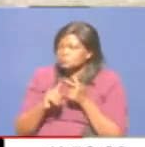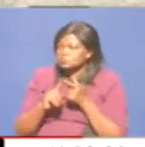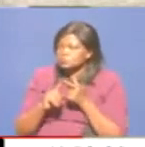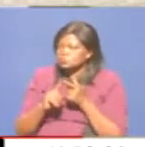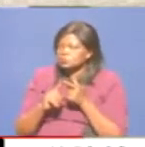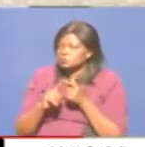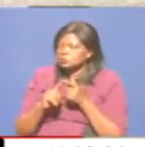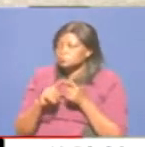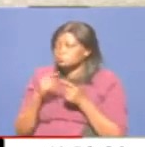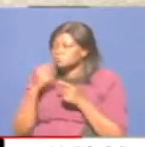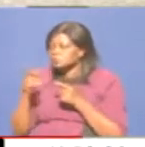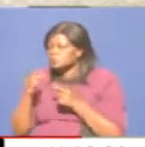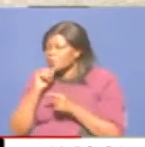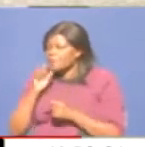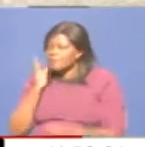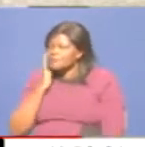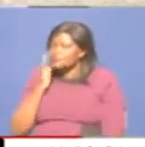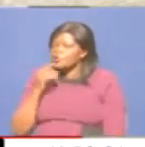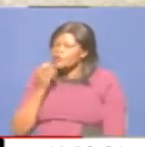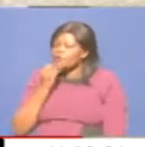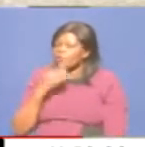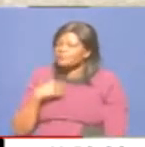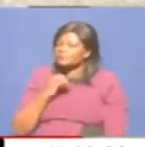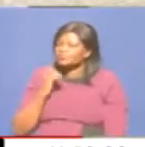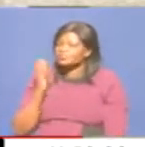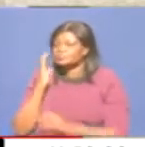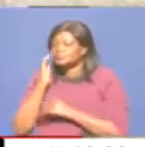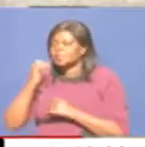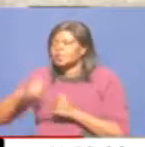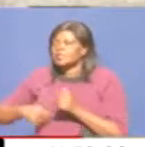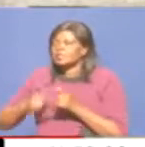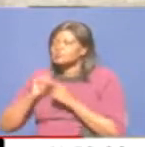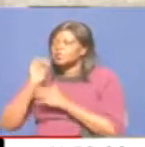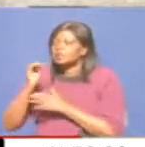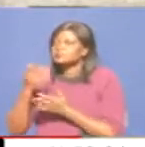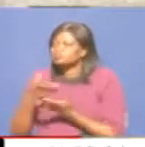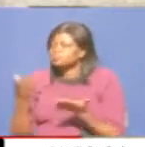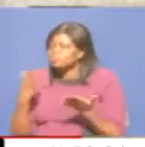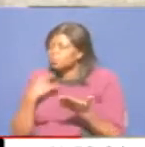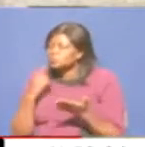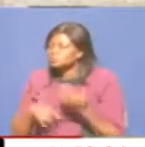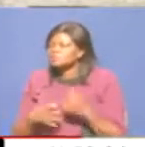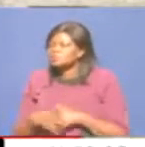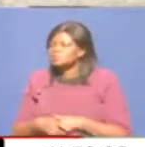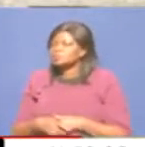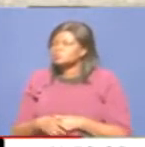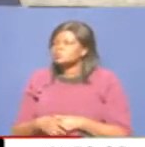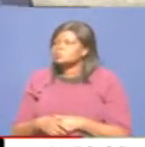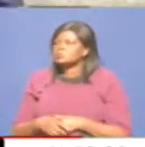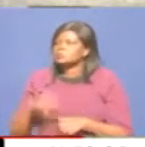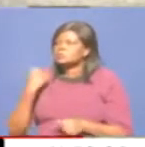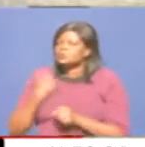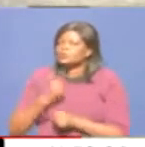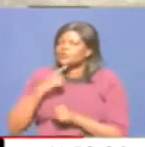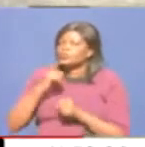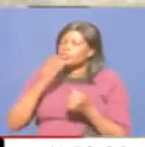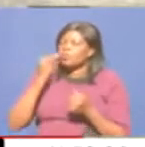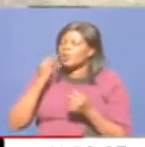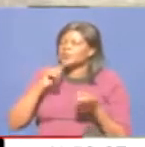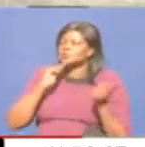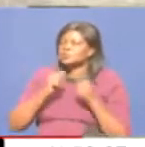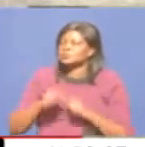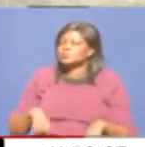mm-hmm. who slept hungry, mm-hmm. and you ask her what you would like to do for her so that mm. she can change her life.